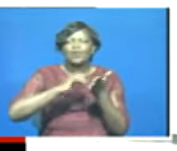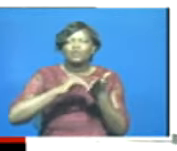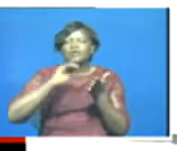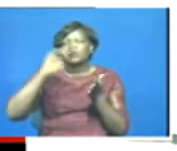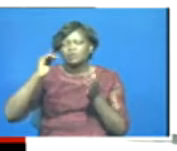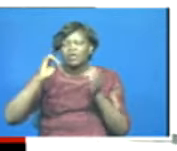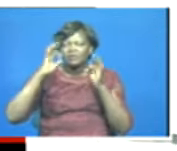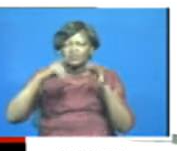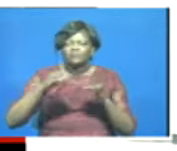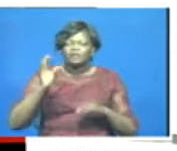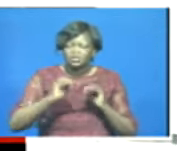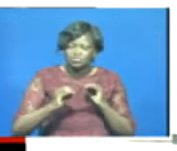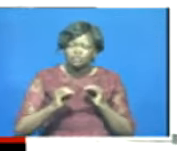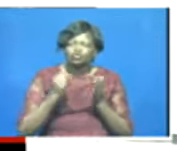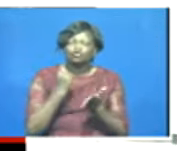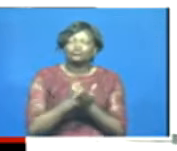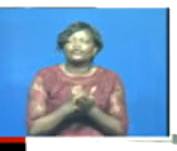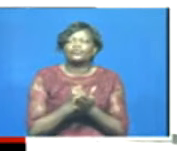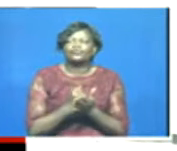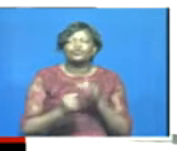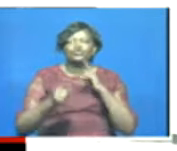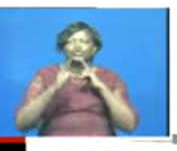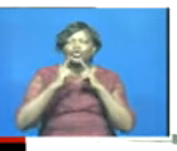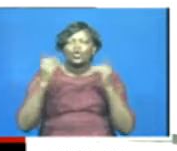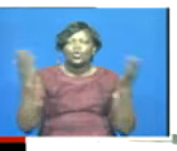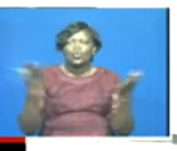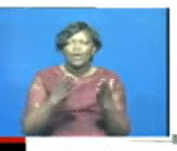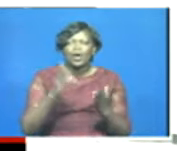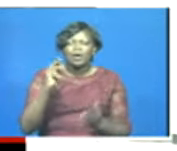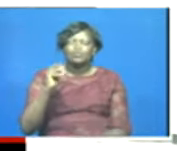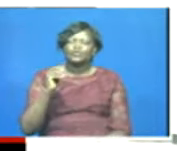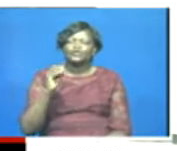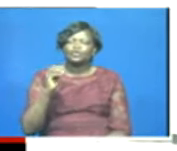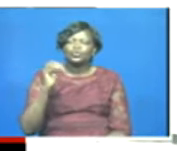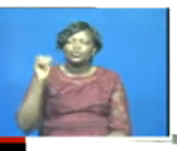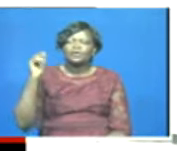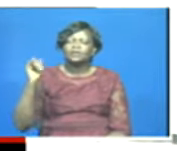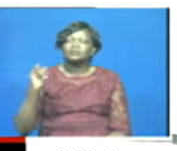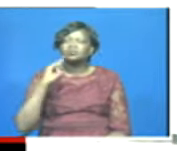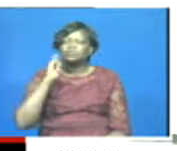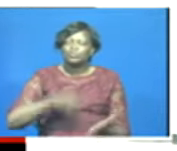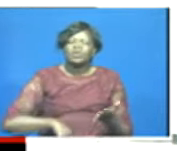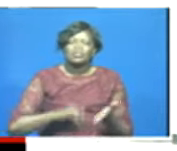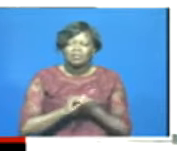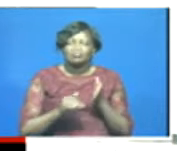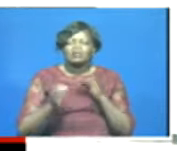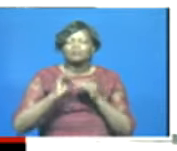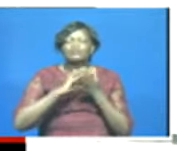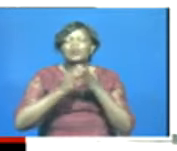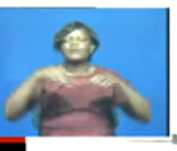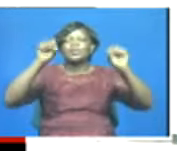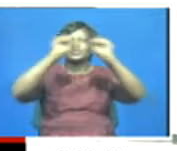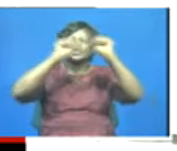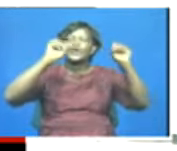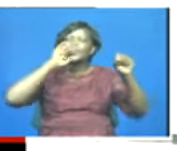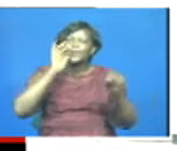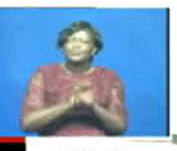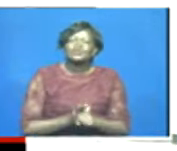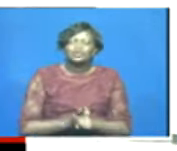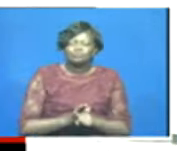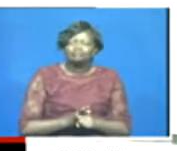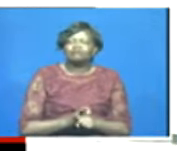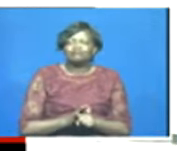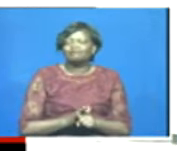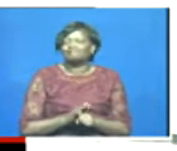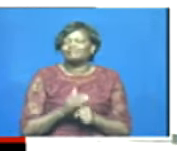he's elected into office. Speaking in Mtito Andei, Odinga asked Makueni electorate to elect him president, promising to also bring to an end